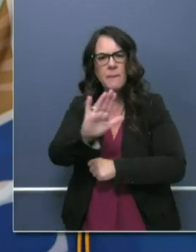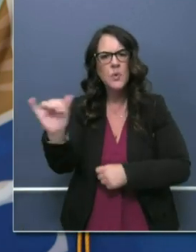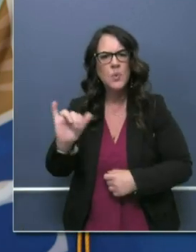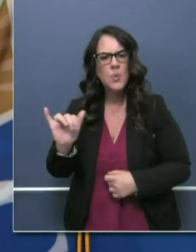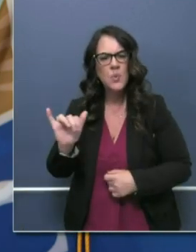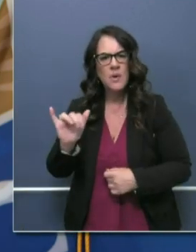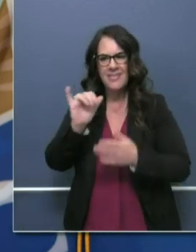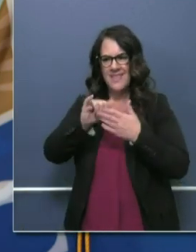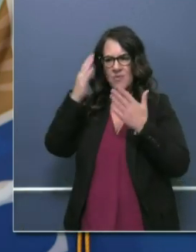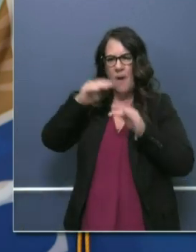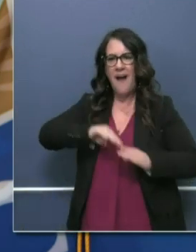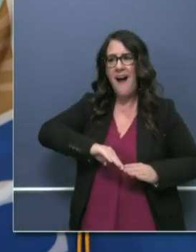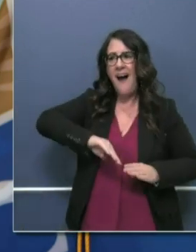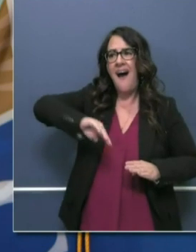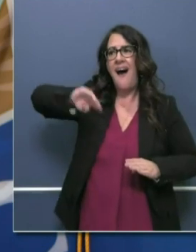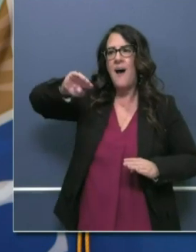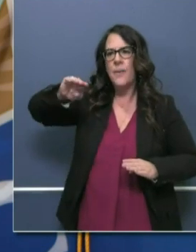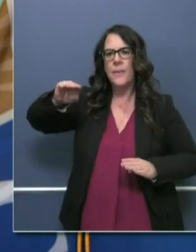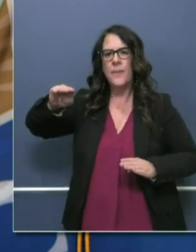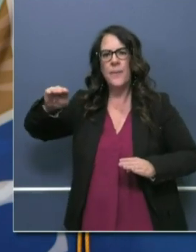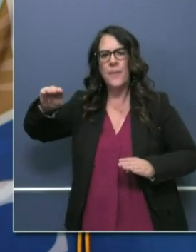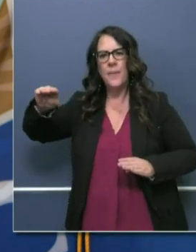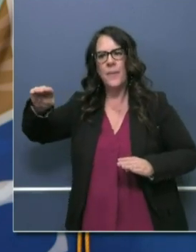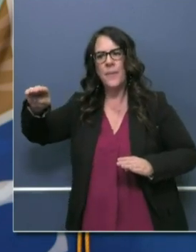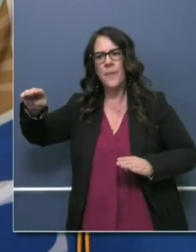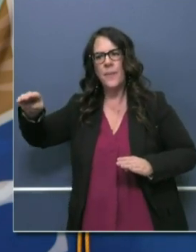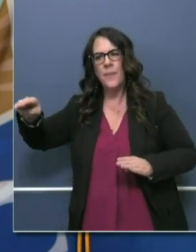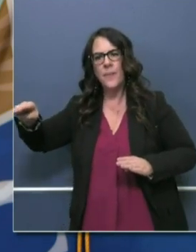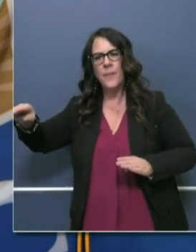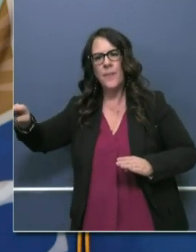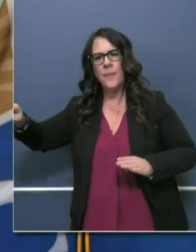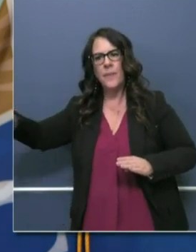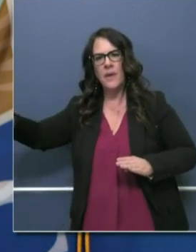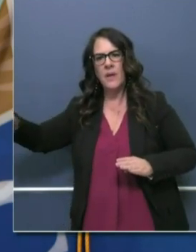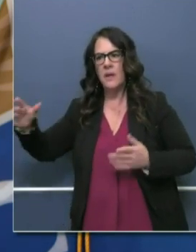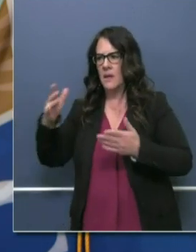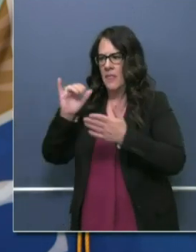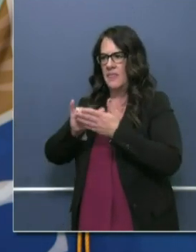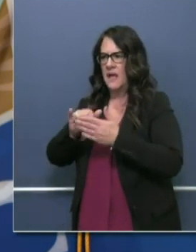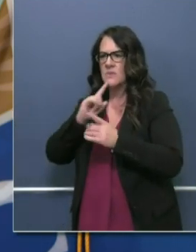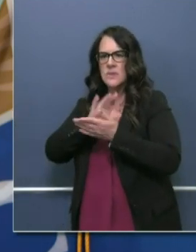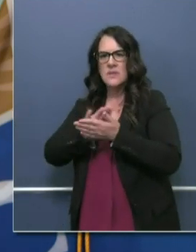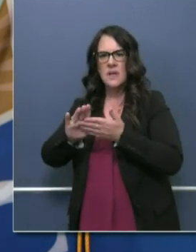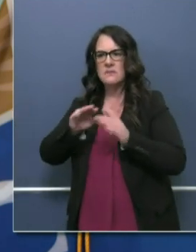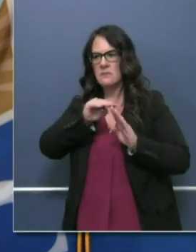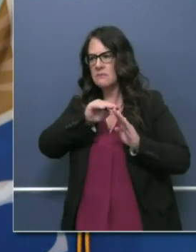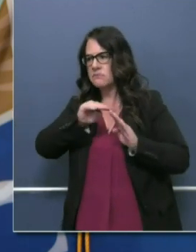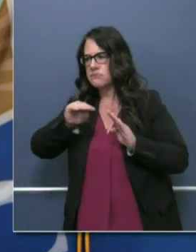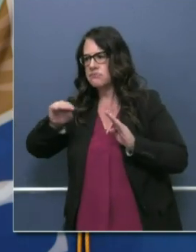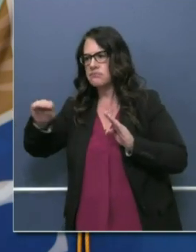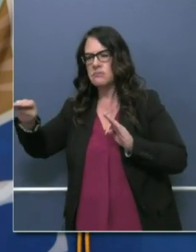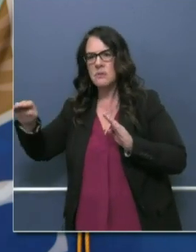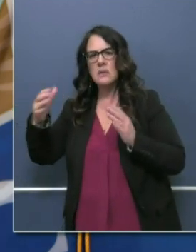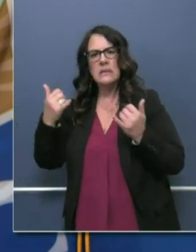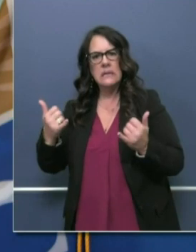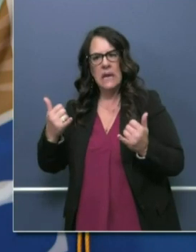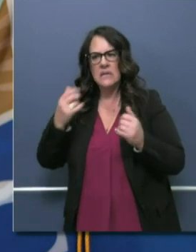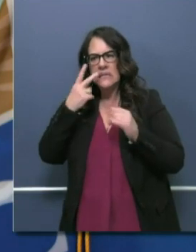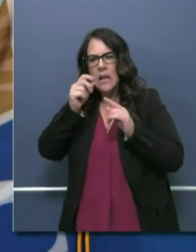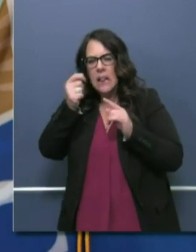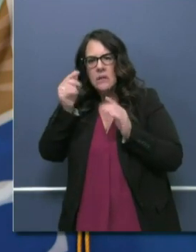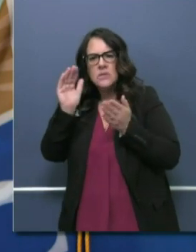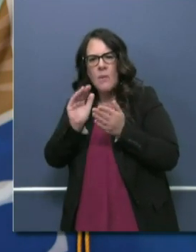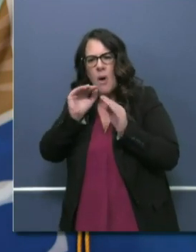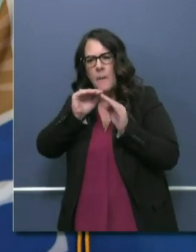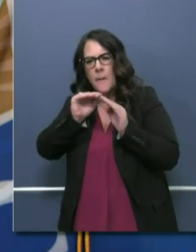not to ever rise to some of those models suggested. It's been flat and continues to see modest declines.